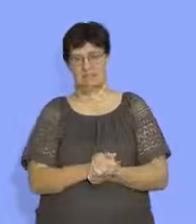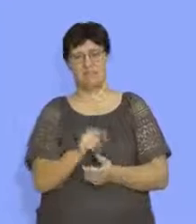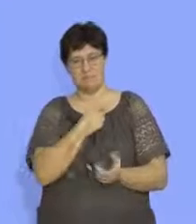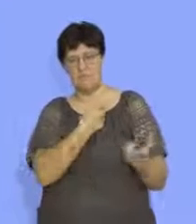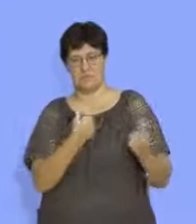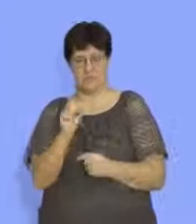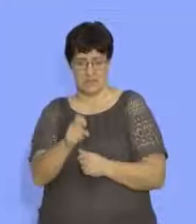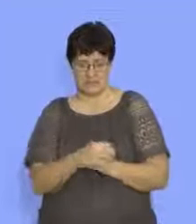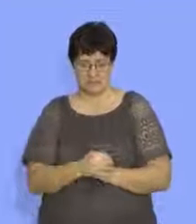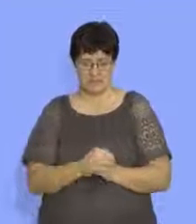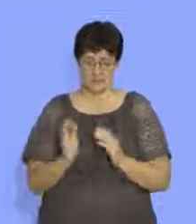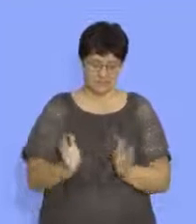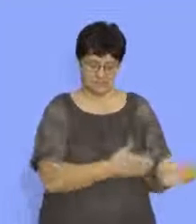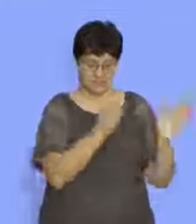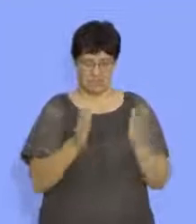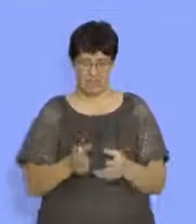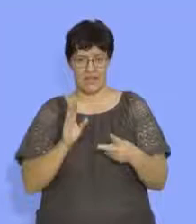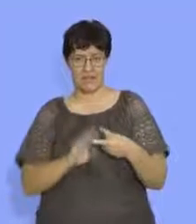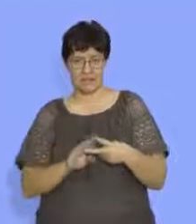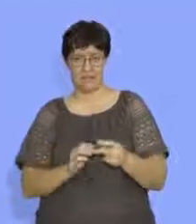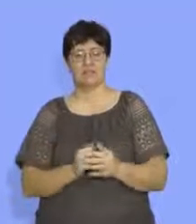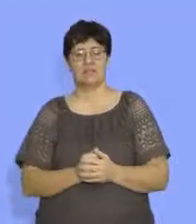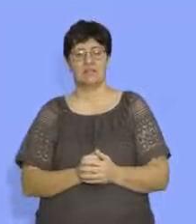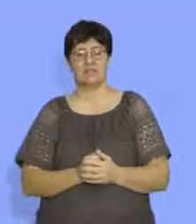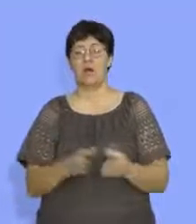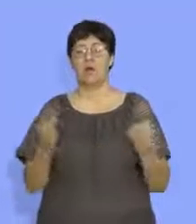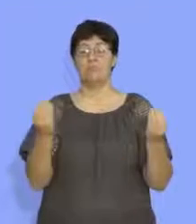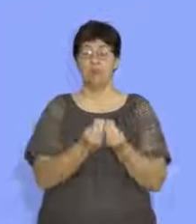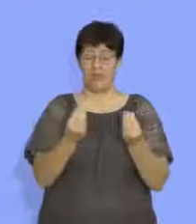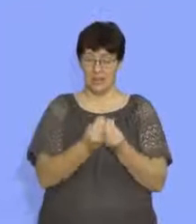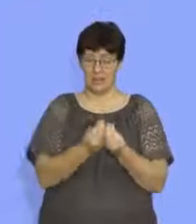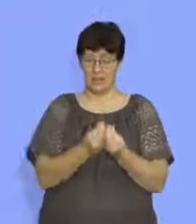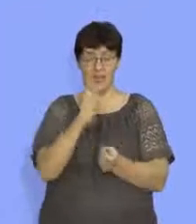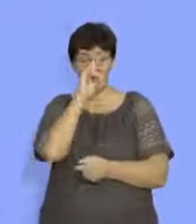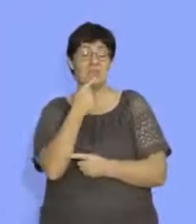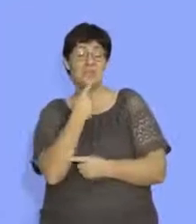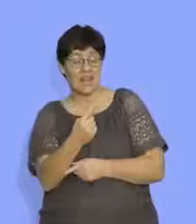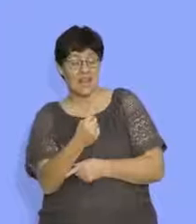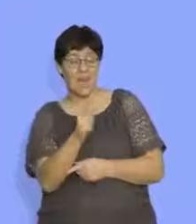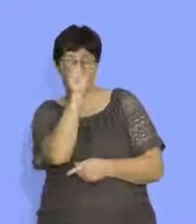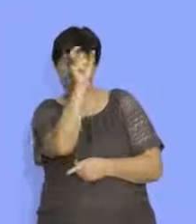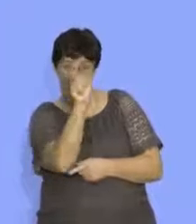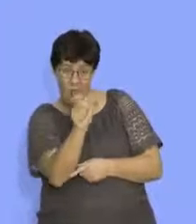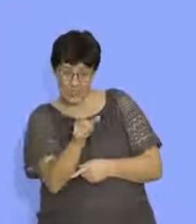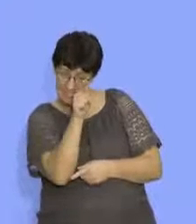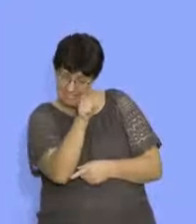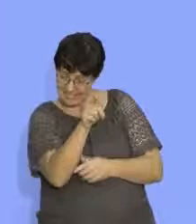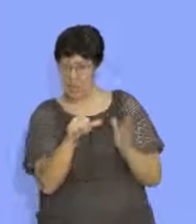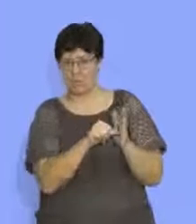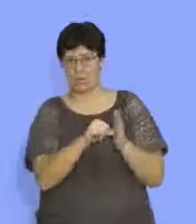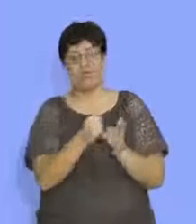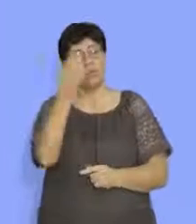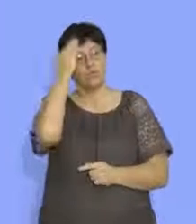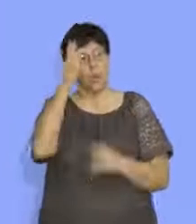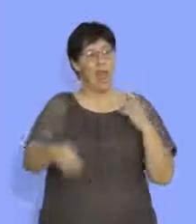to do. The next question says the product. Remember I mentioned that these words are important, so you need to